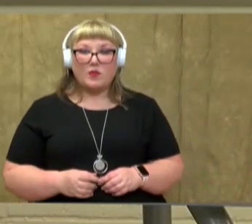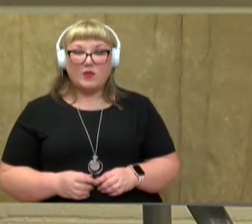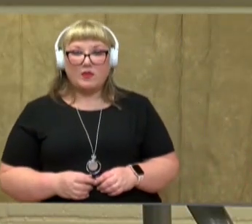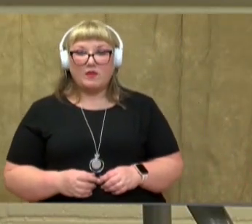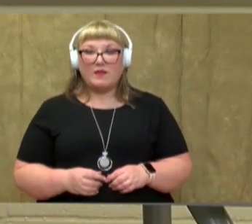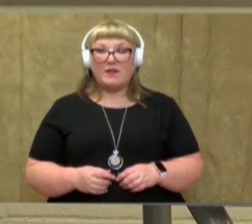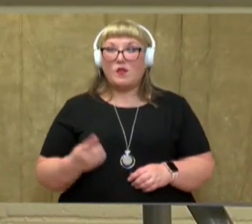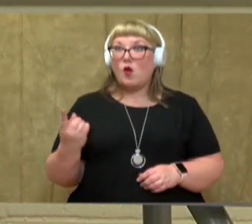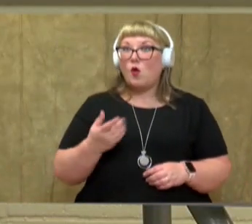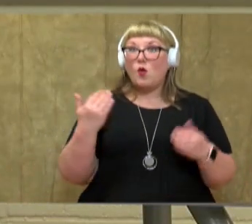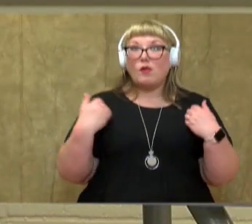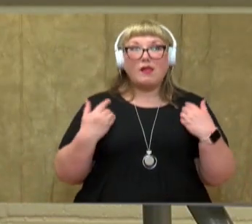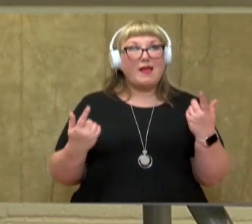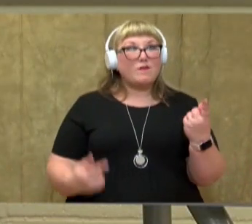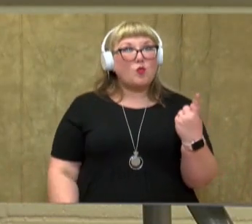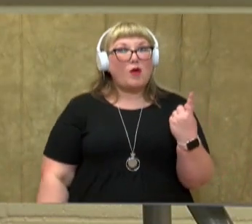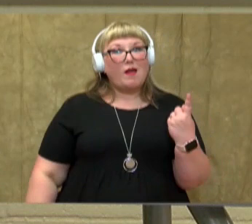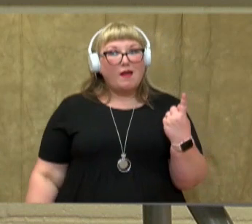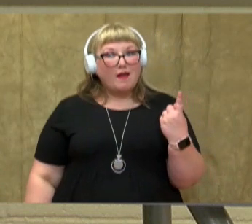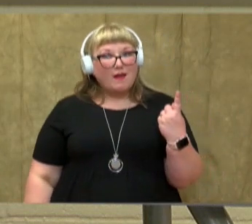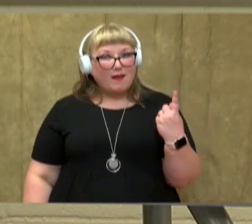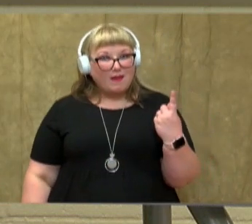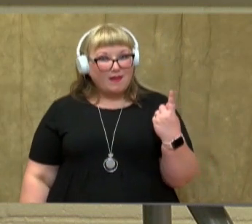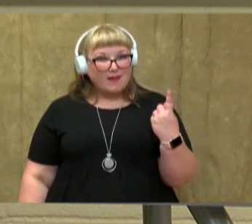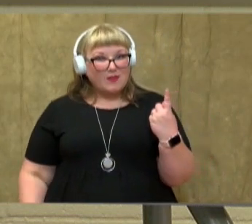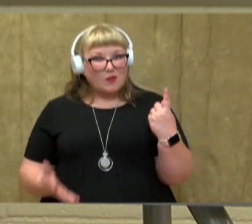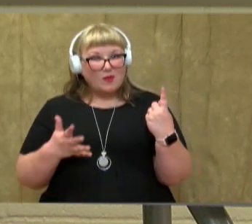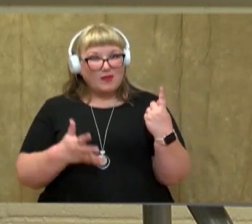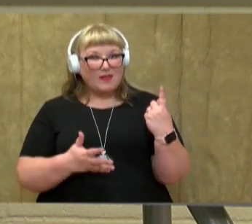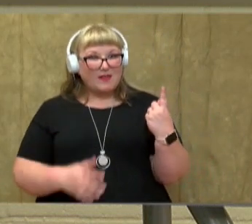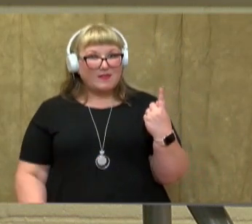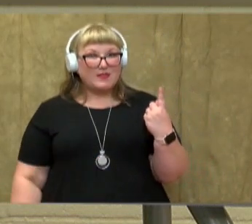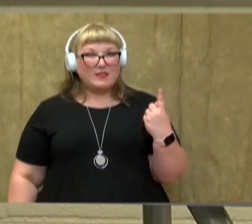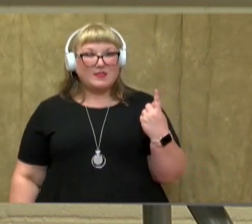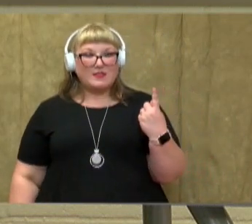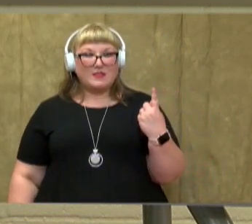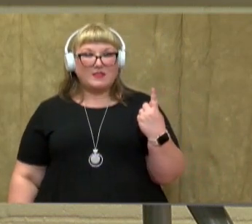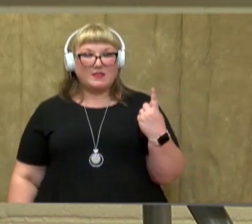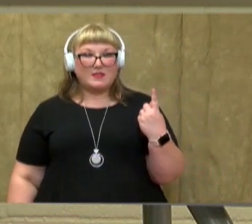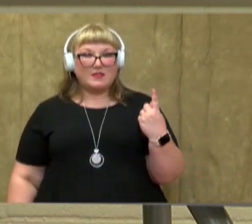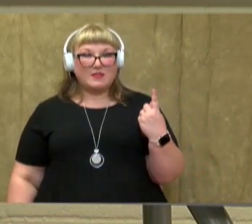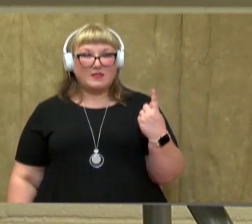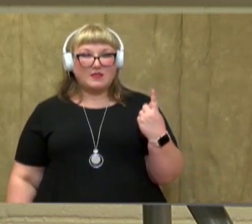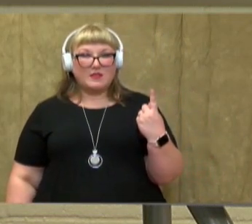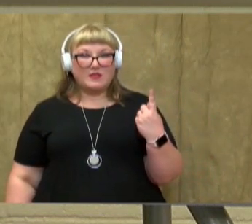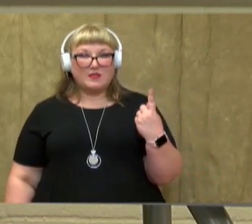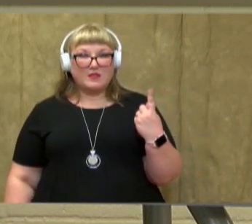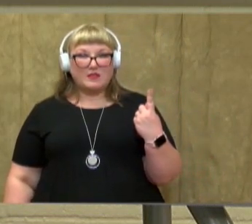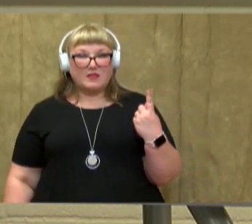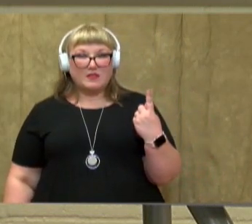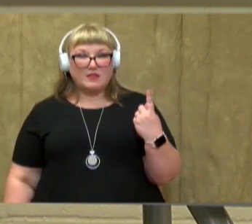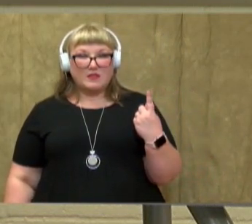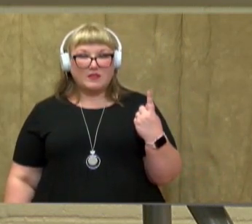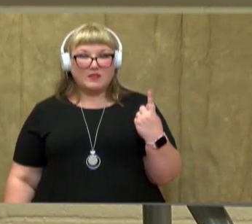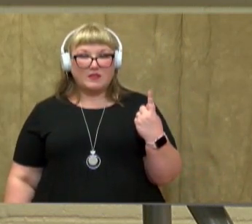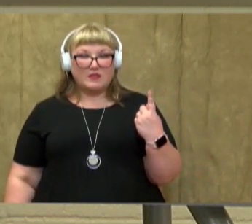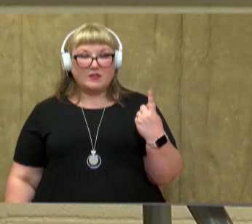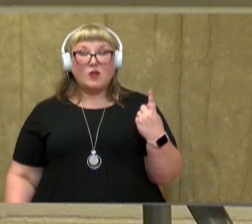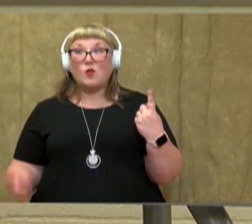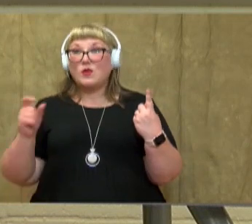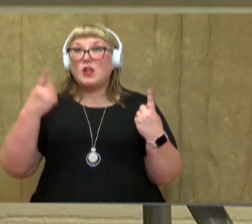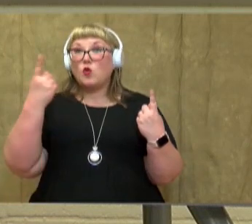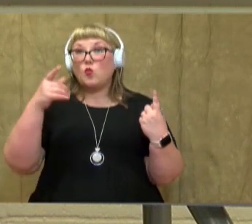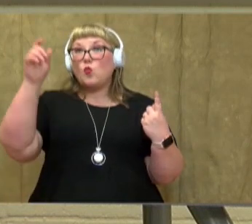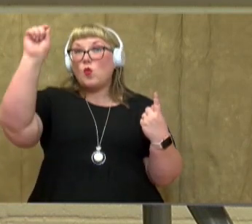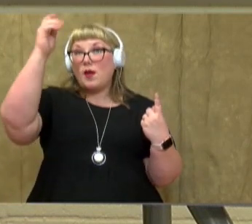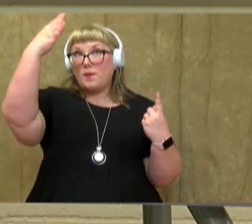And we only have 1 guinea pig left in our blue basket. So we need 1 blue dot up here.